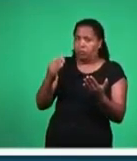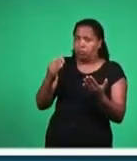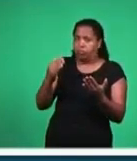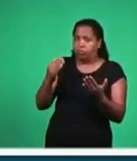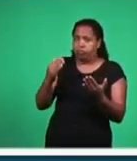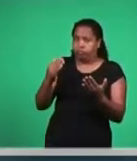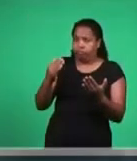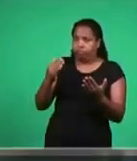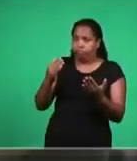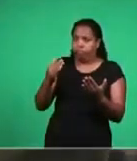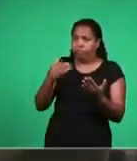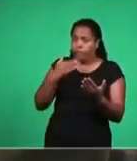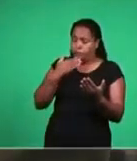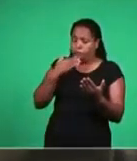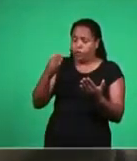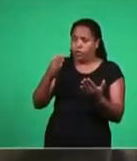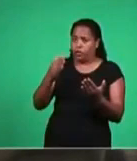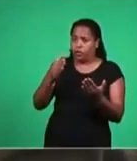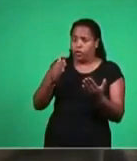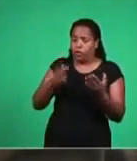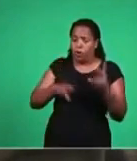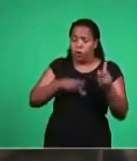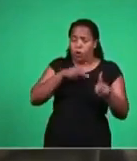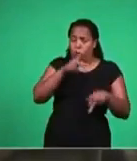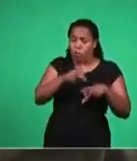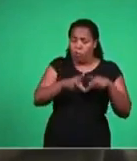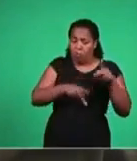the Shulamite?